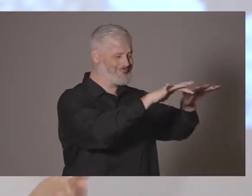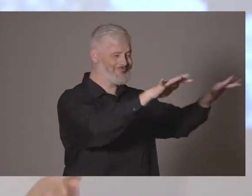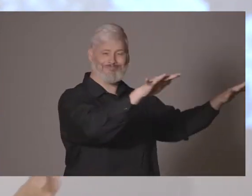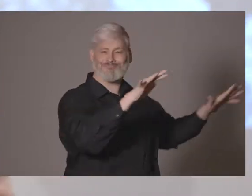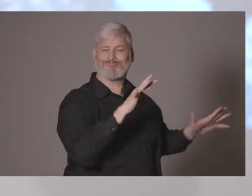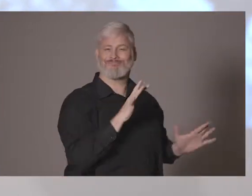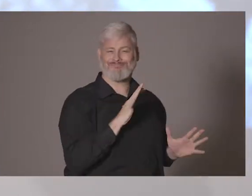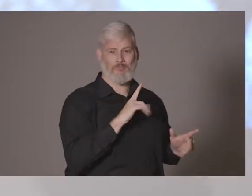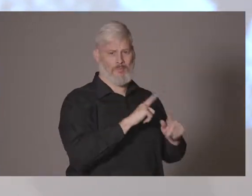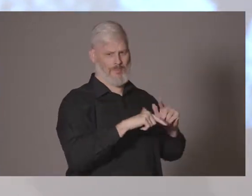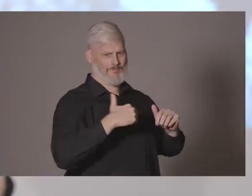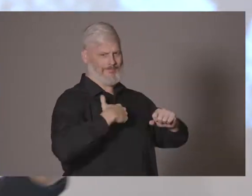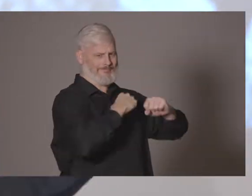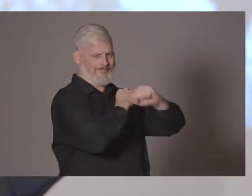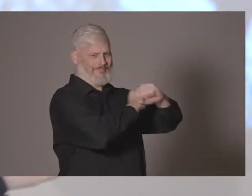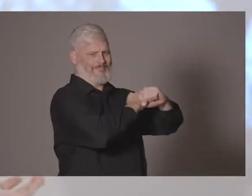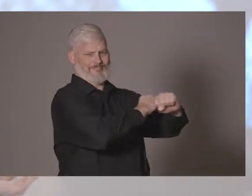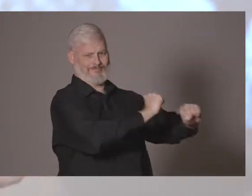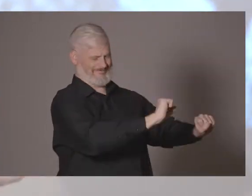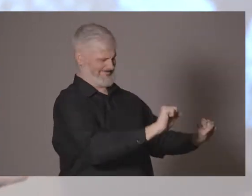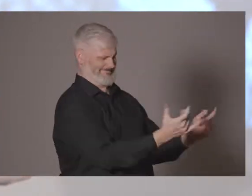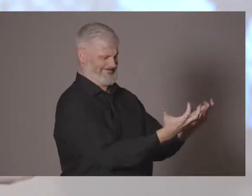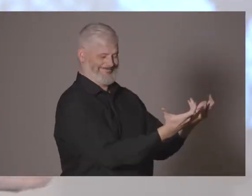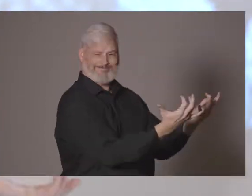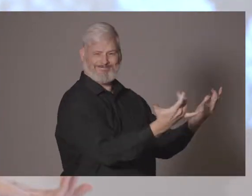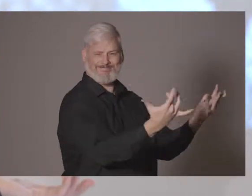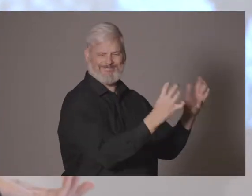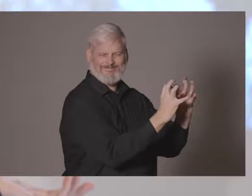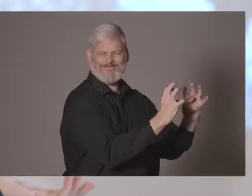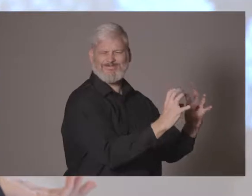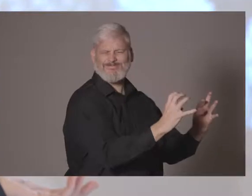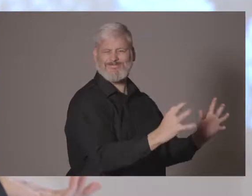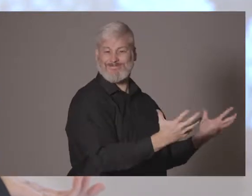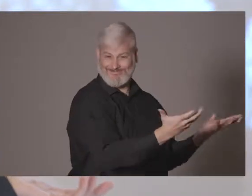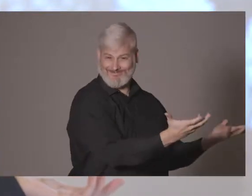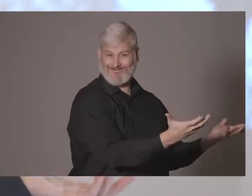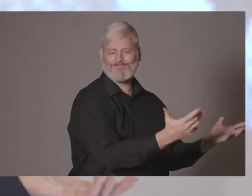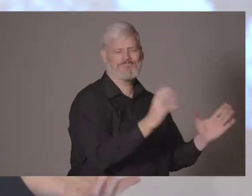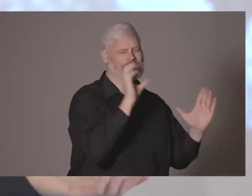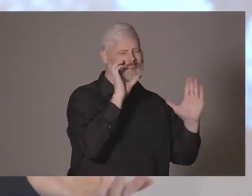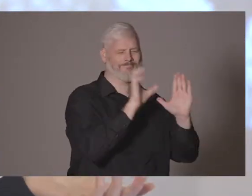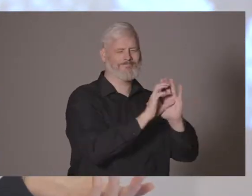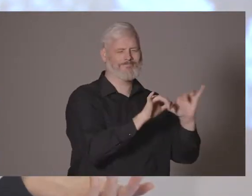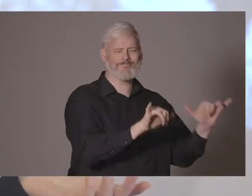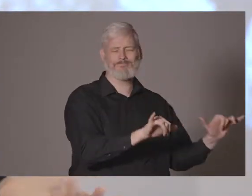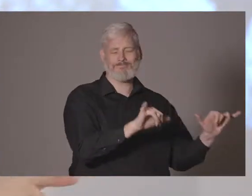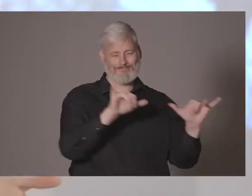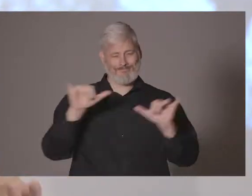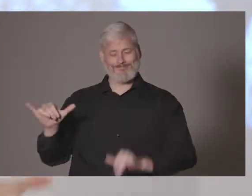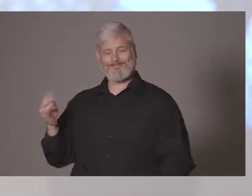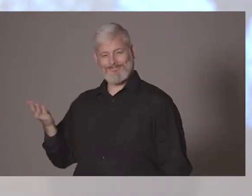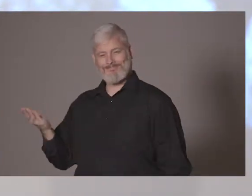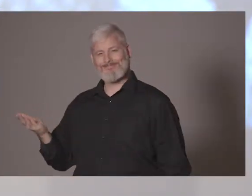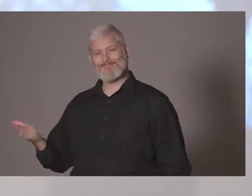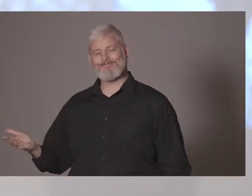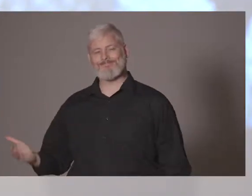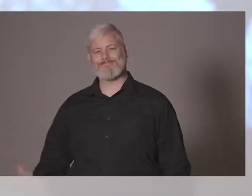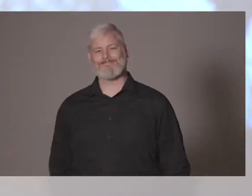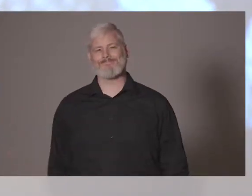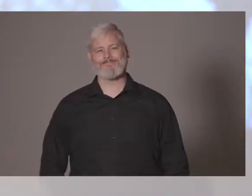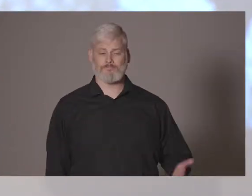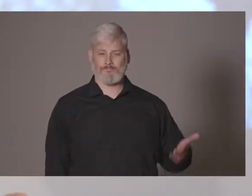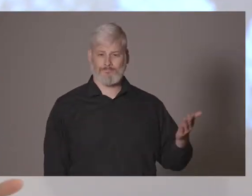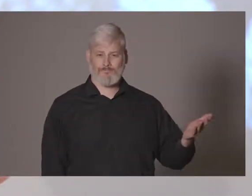have tenderness, they also intentionally nourish the environment around them. One of the things specific to humans about